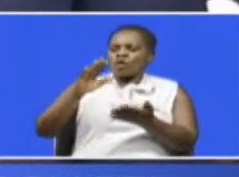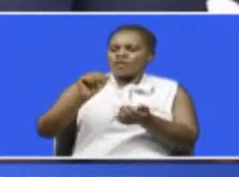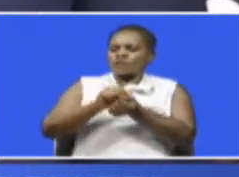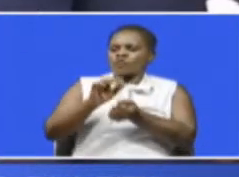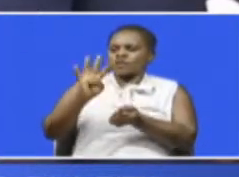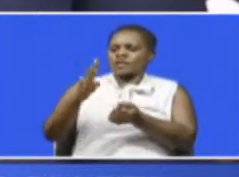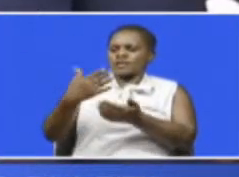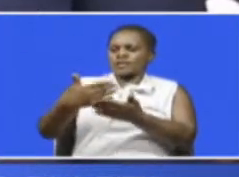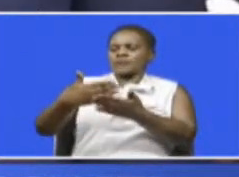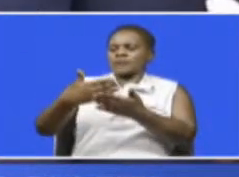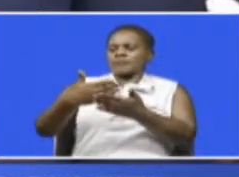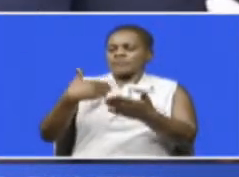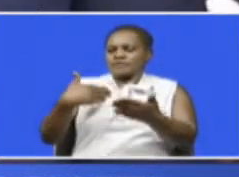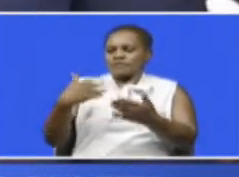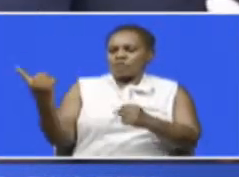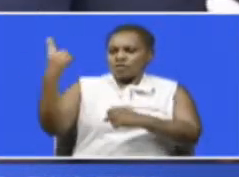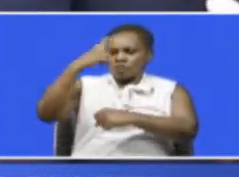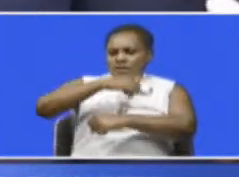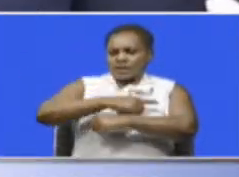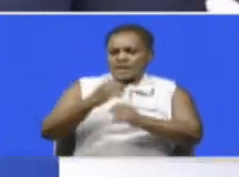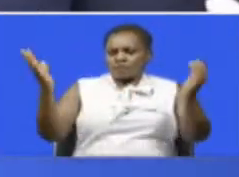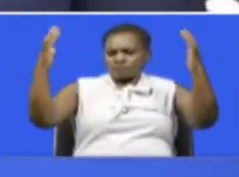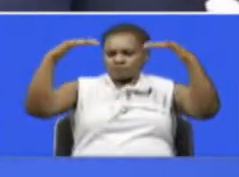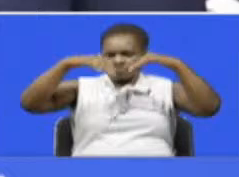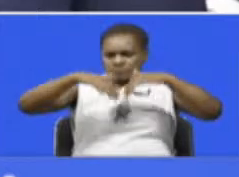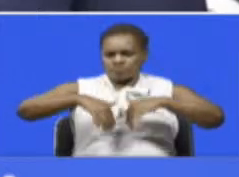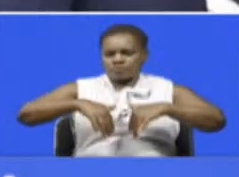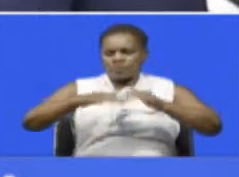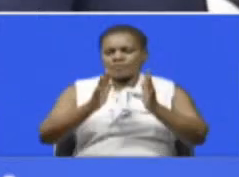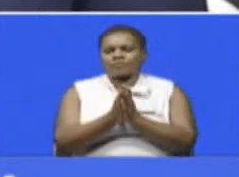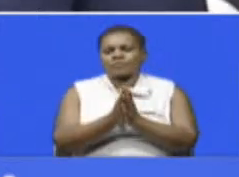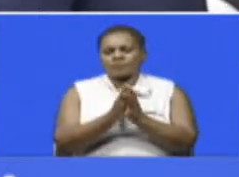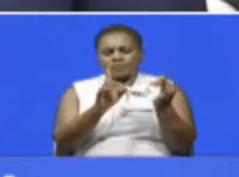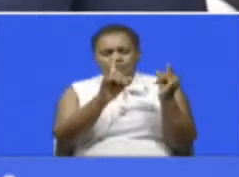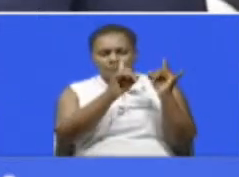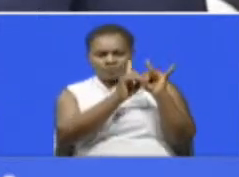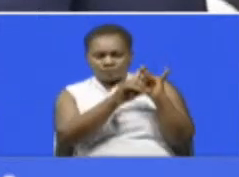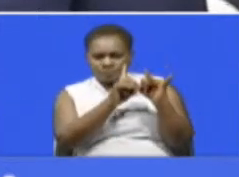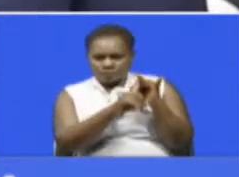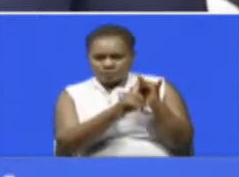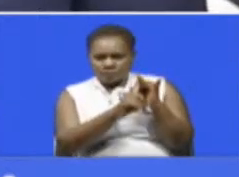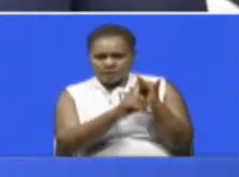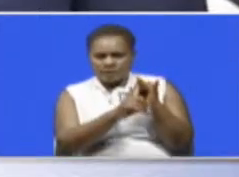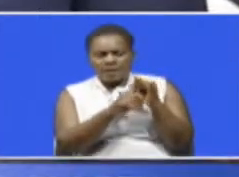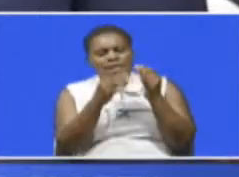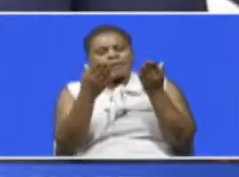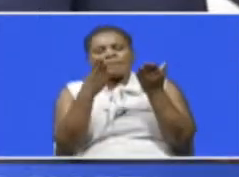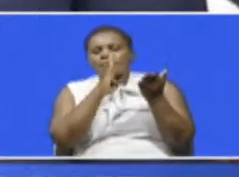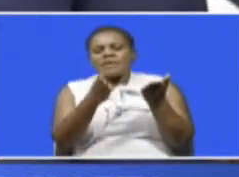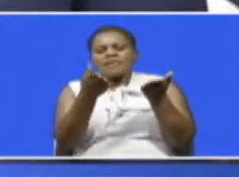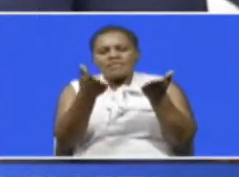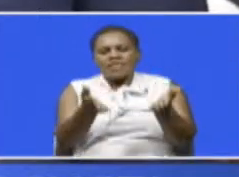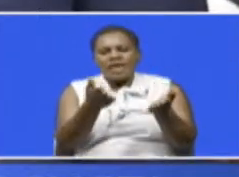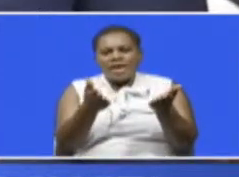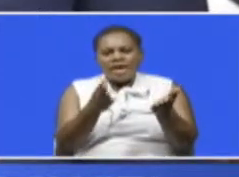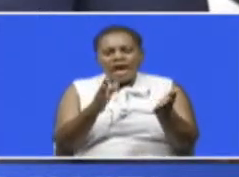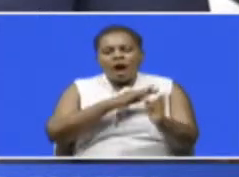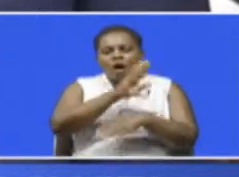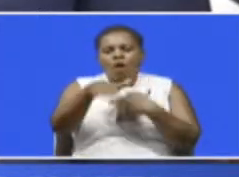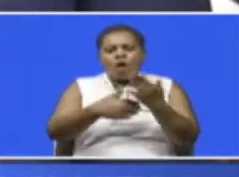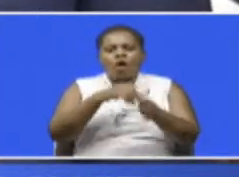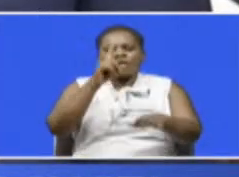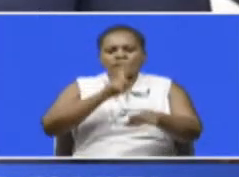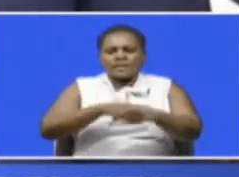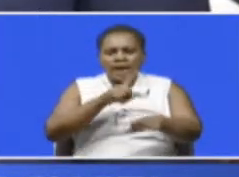the proposed date of the public meeting or procession. B, be present throughout the meeting